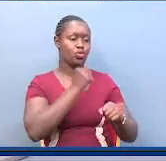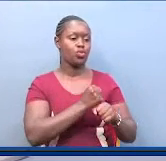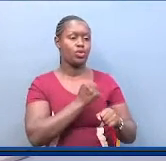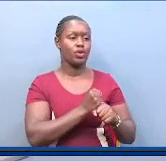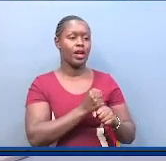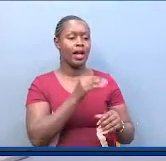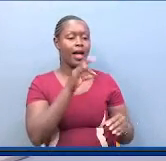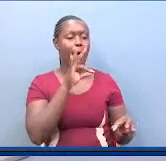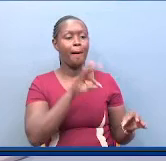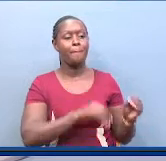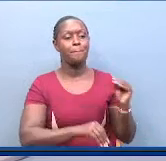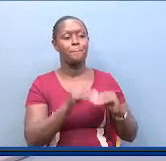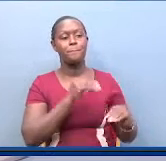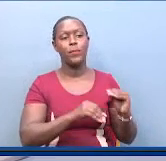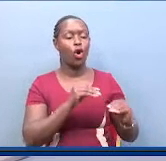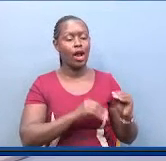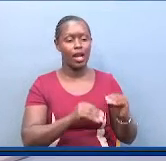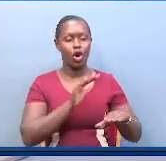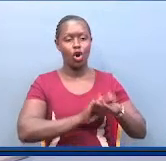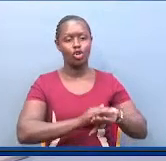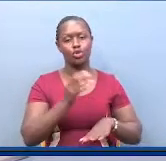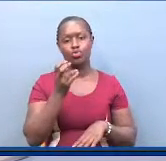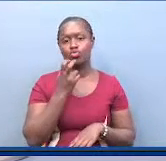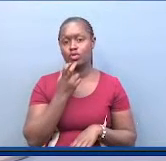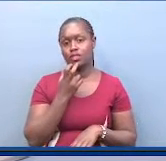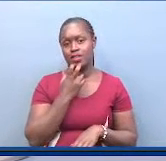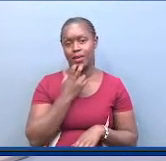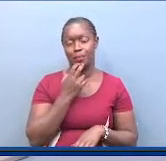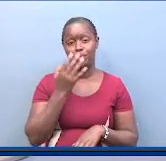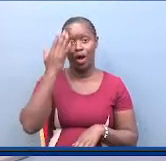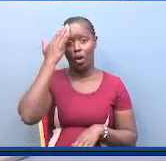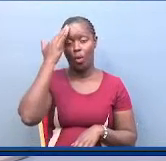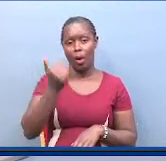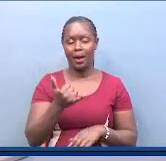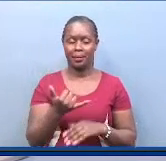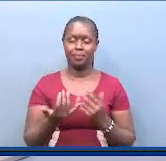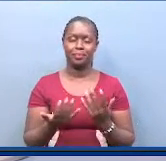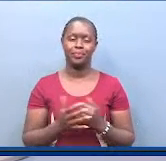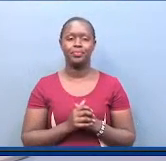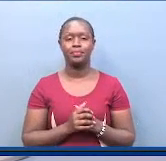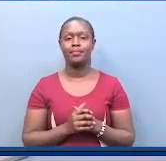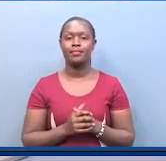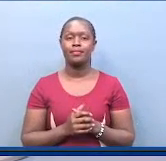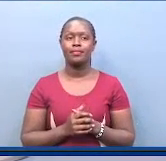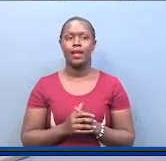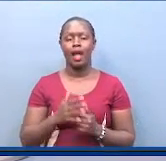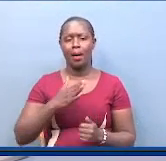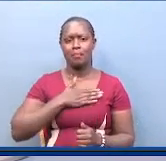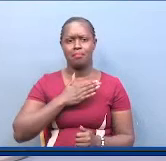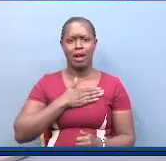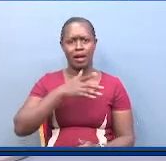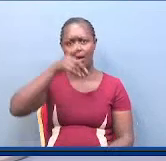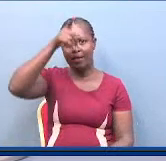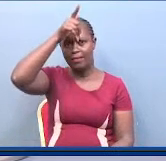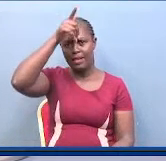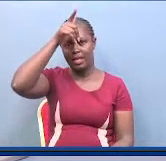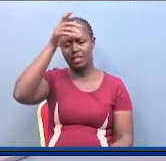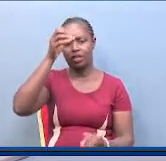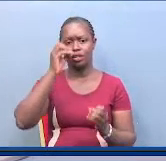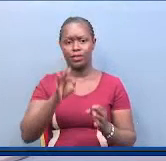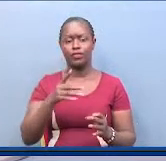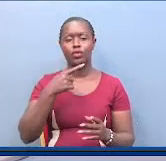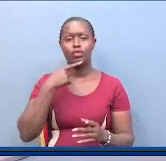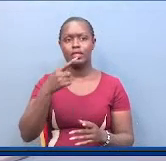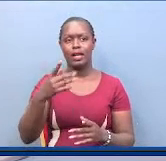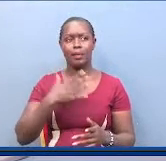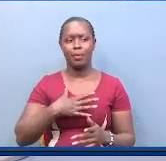booth on Tuesday. Because at the end of the day, you know, in the village where I come from, if you tell people